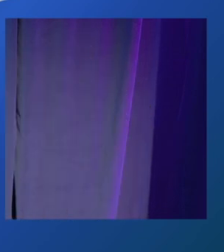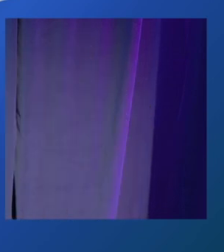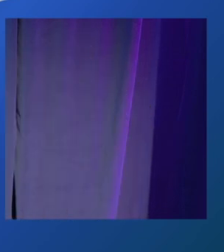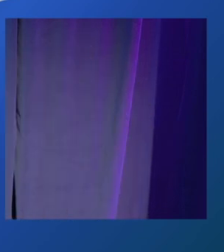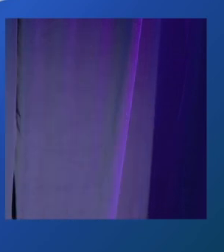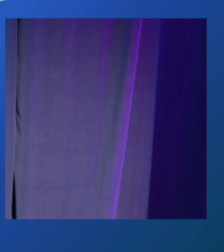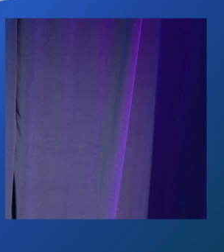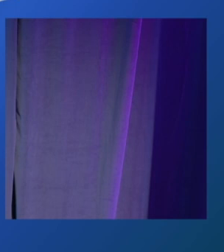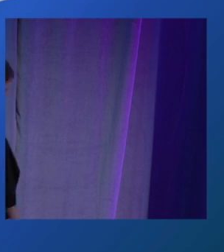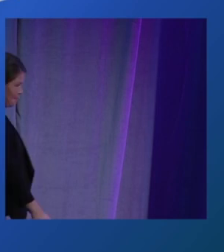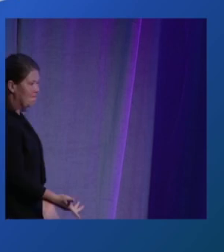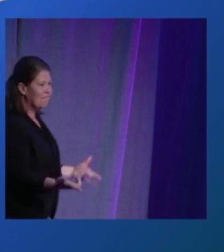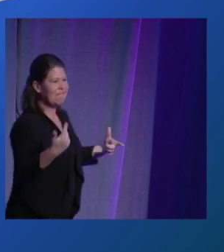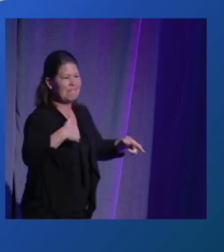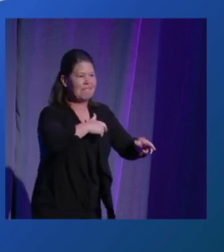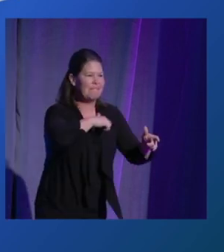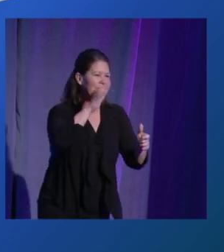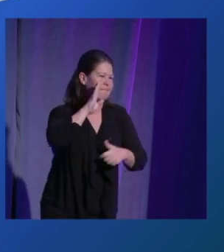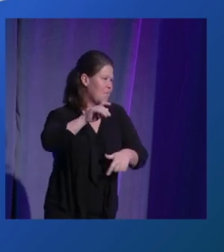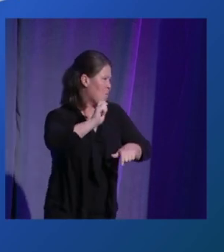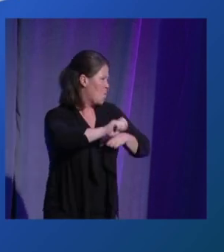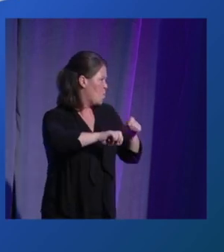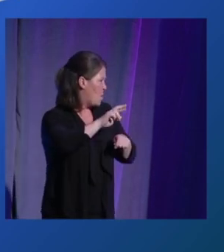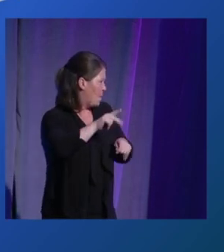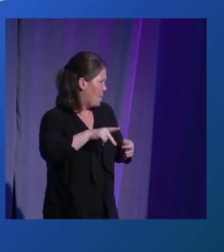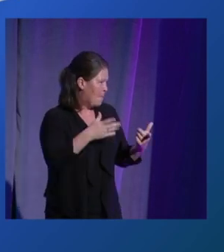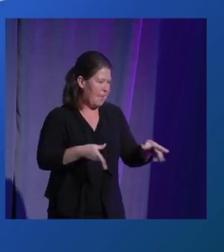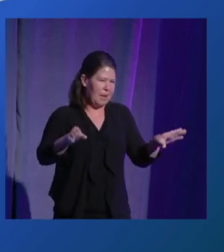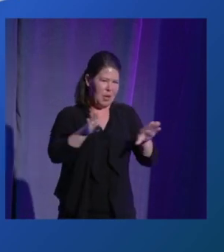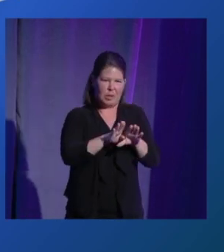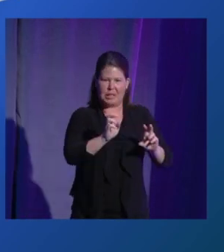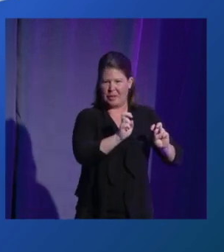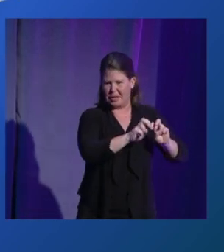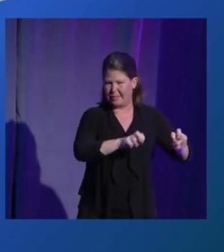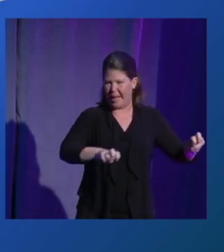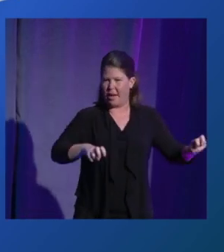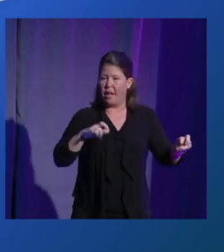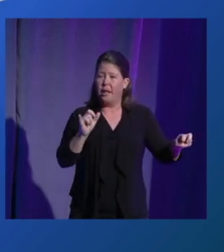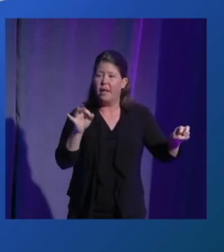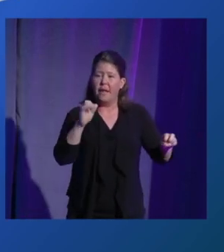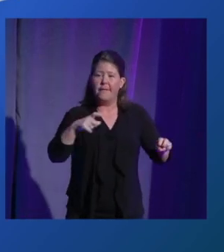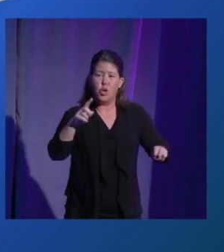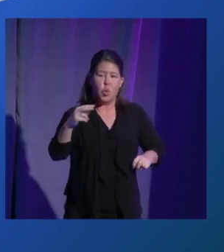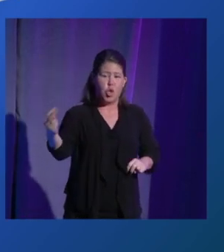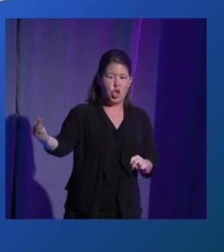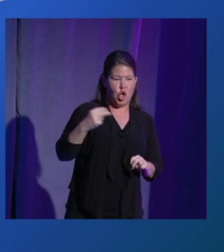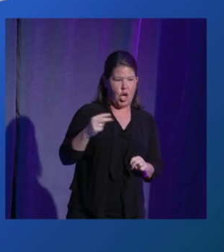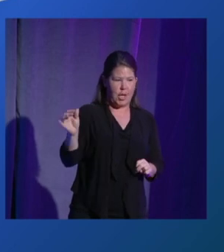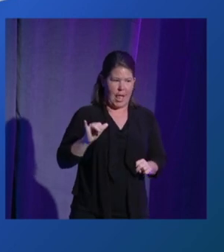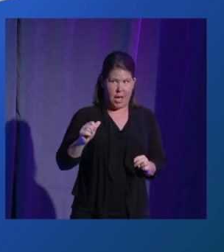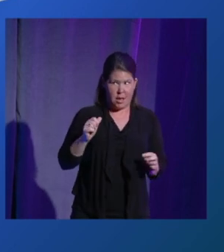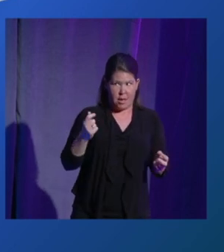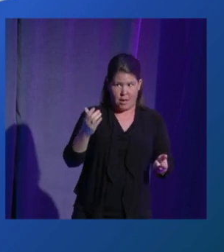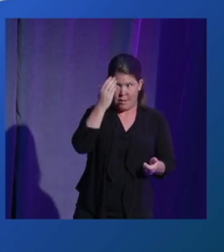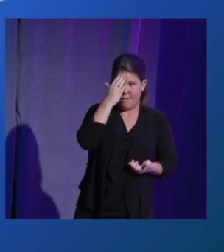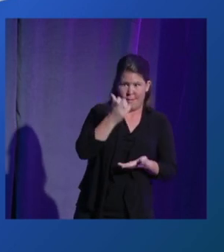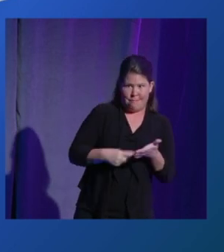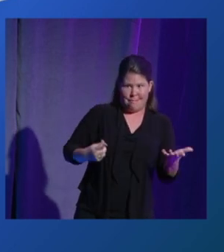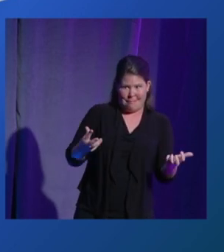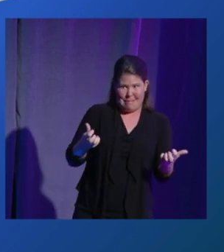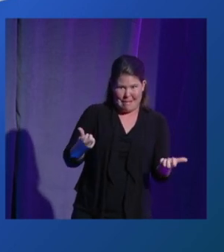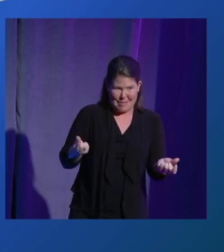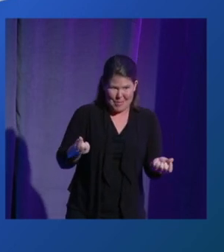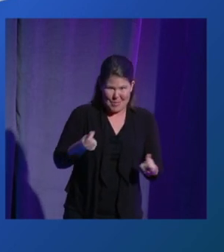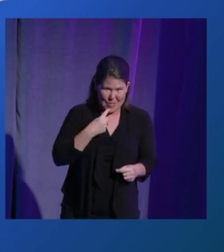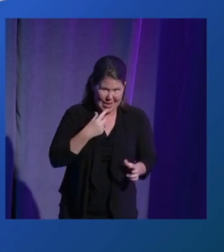everybody's experienced and whoever looks at me like they know what they want to say I'll start with go ahead I'll go ahead